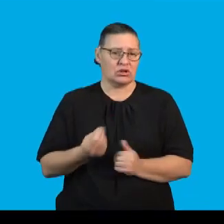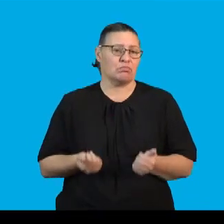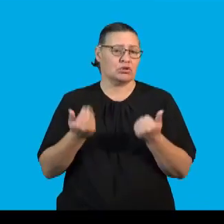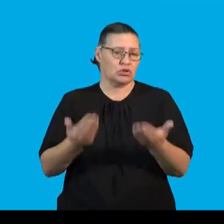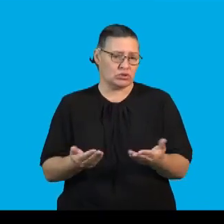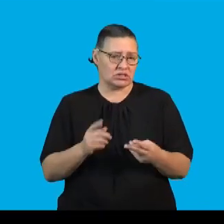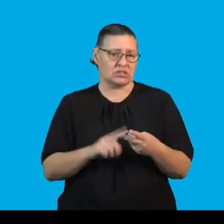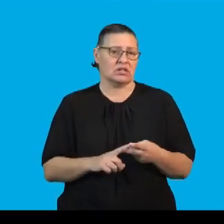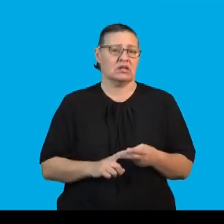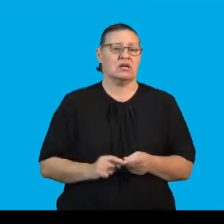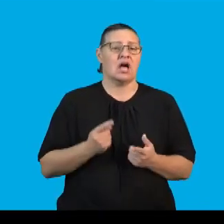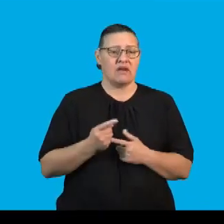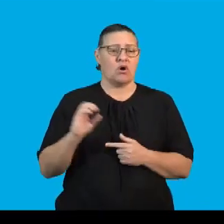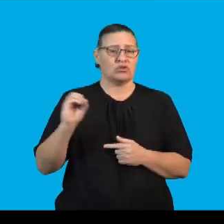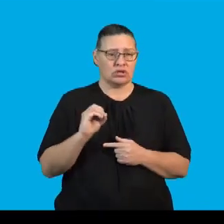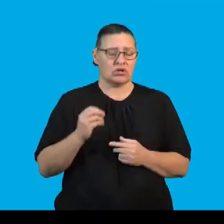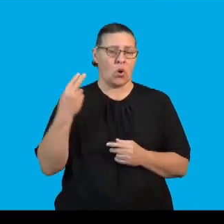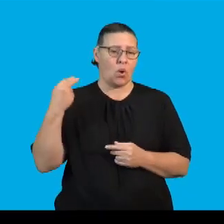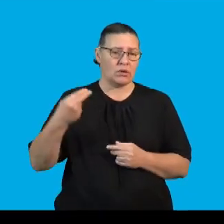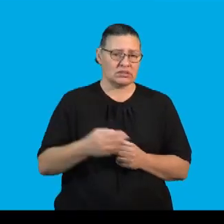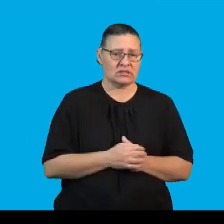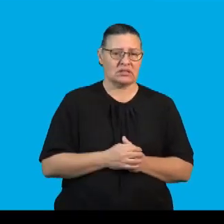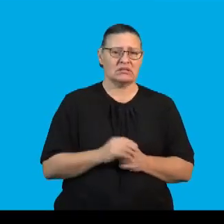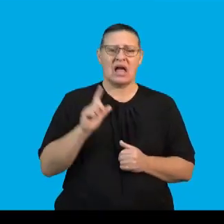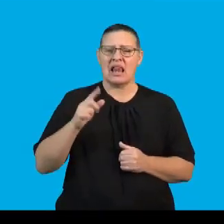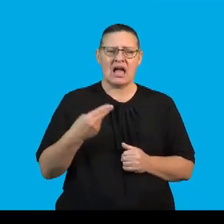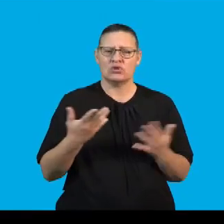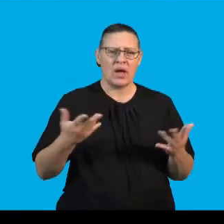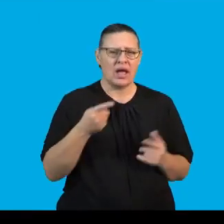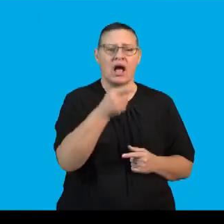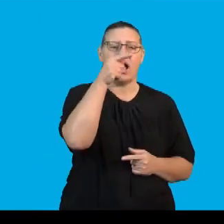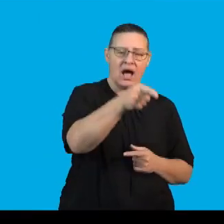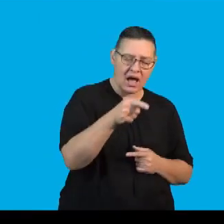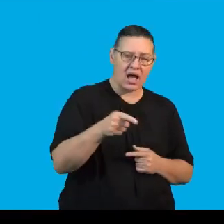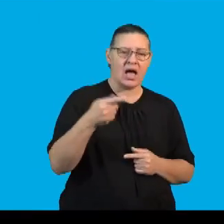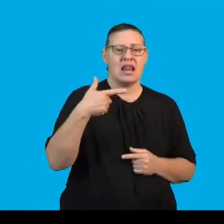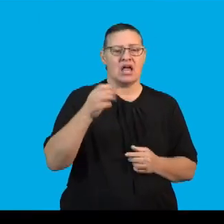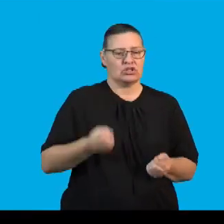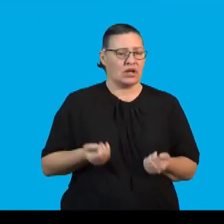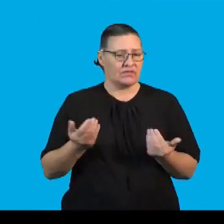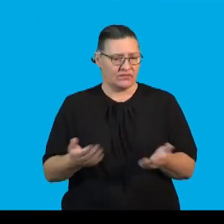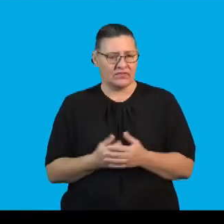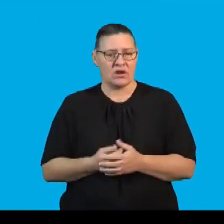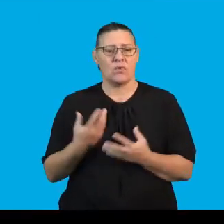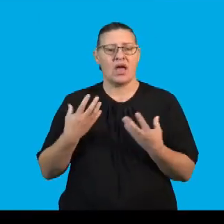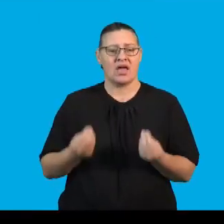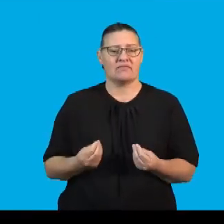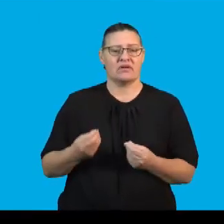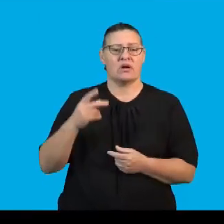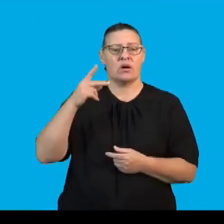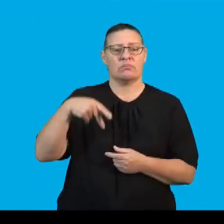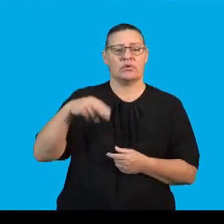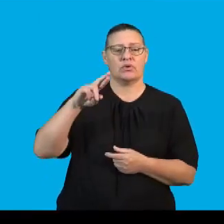FSH, good people. We've got estrogen hormone. We've got, let me see, where is LH? We've got LH. And